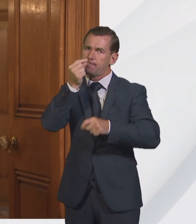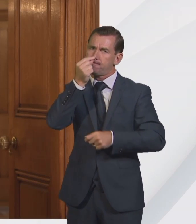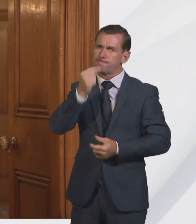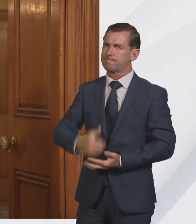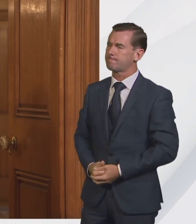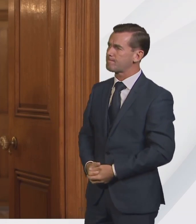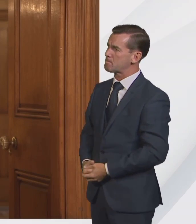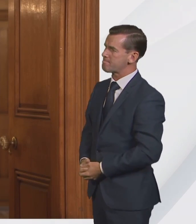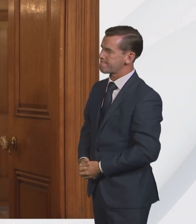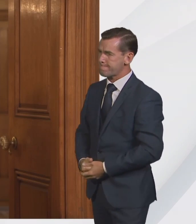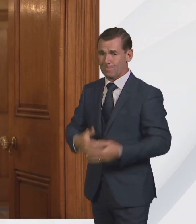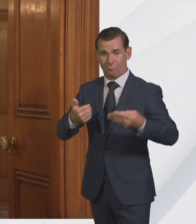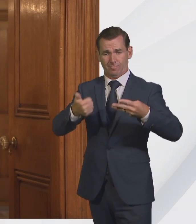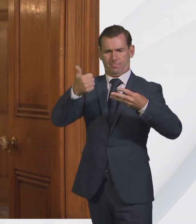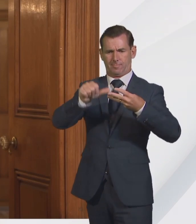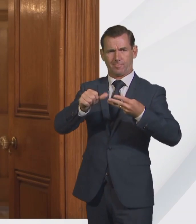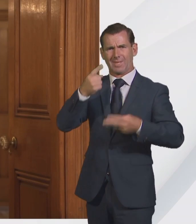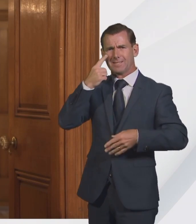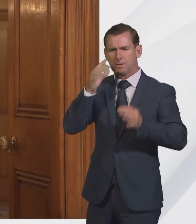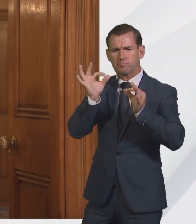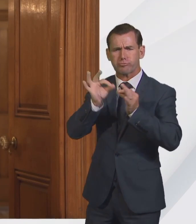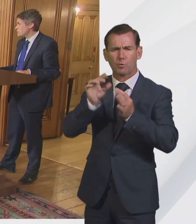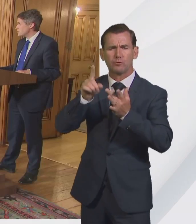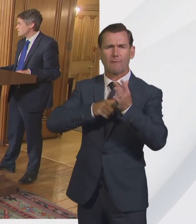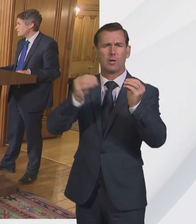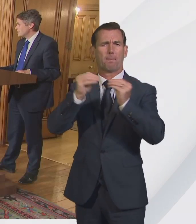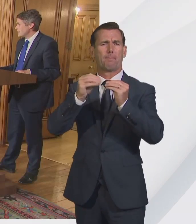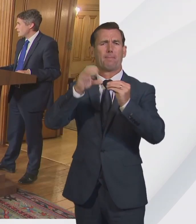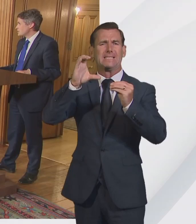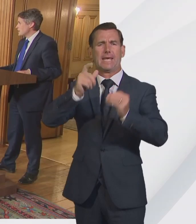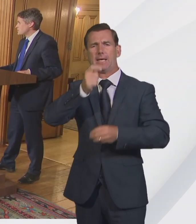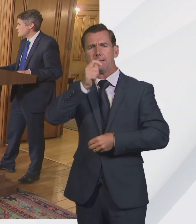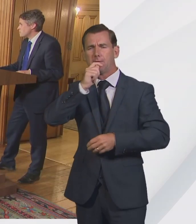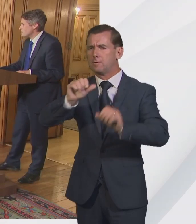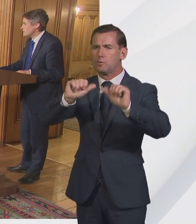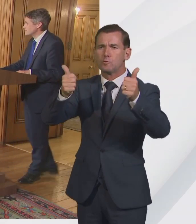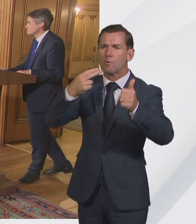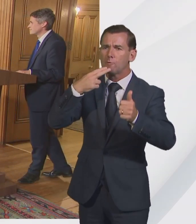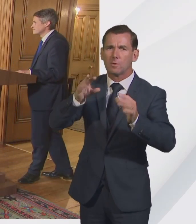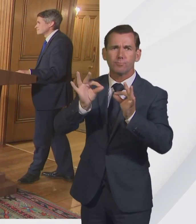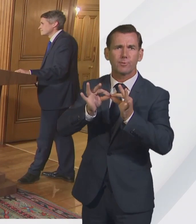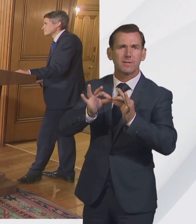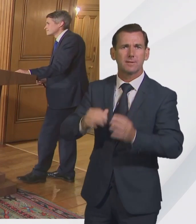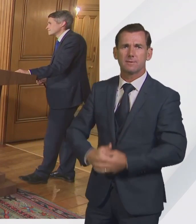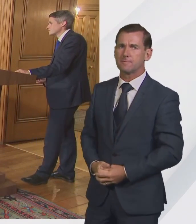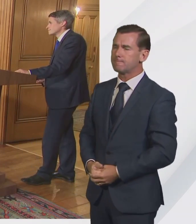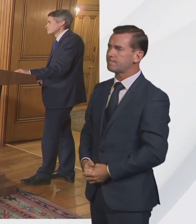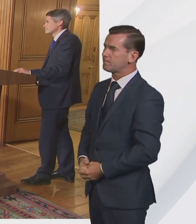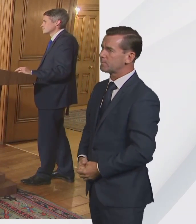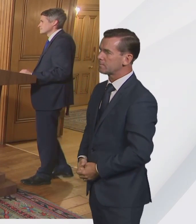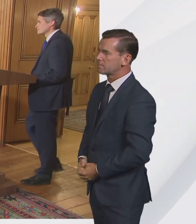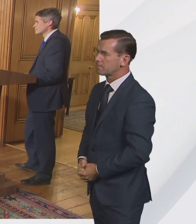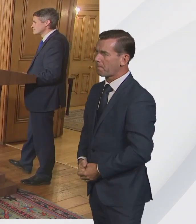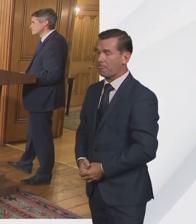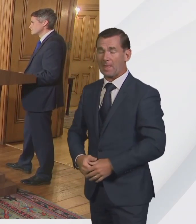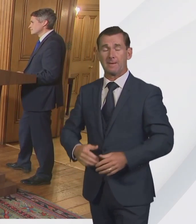Next, if we can move to Branwyn Jeffries from the BBC. Good afternoon, Branwyn. The Prime